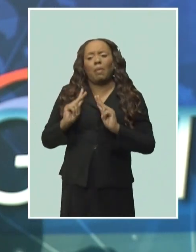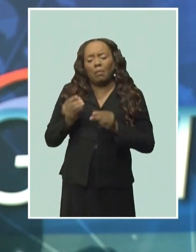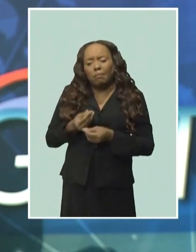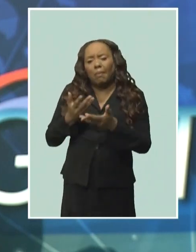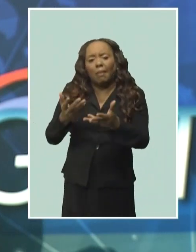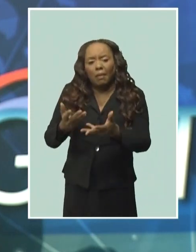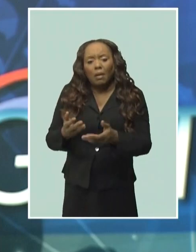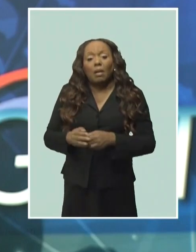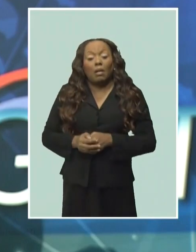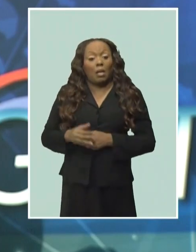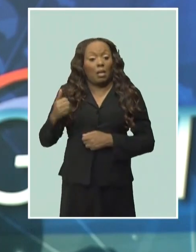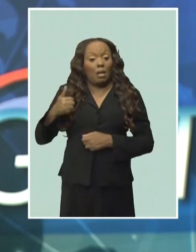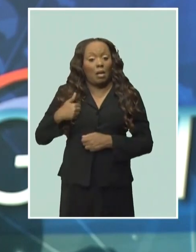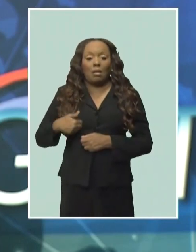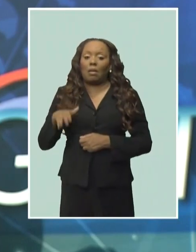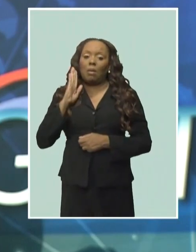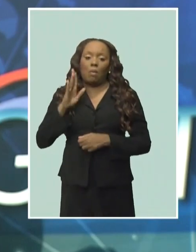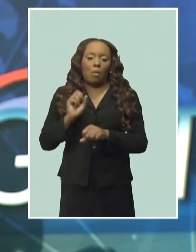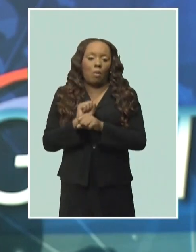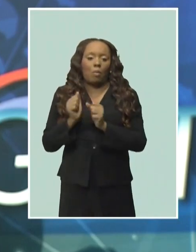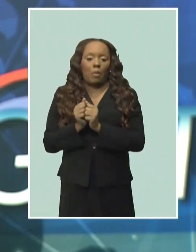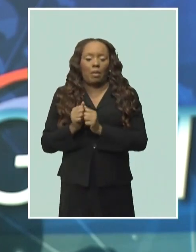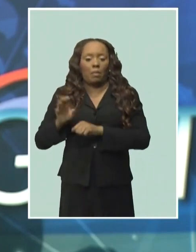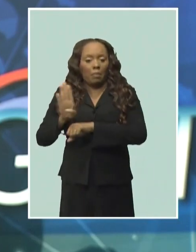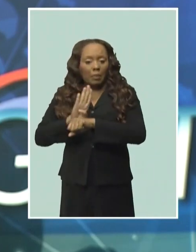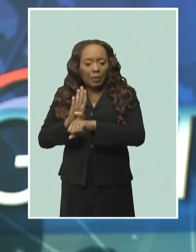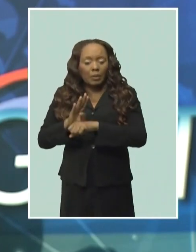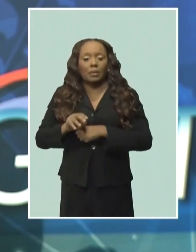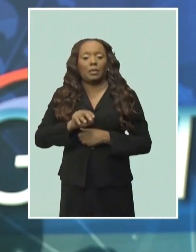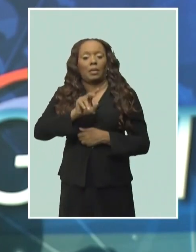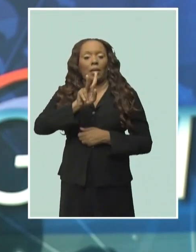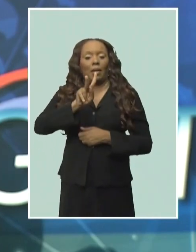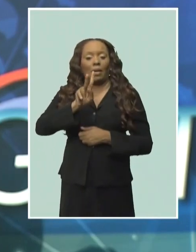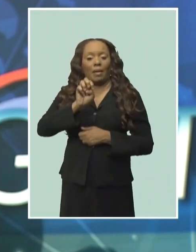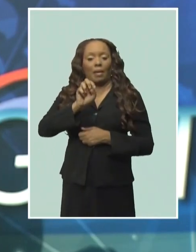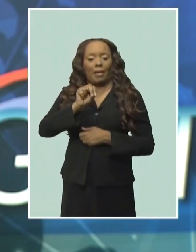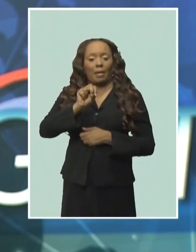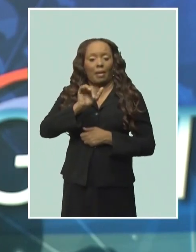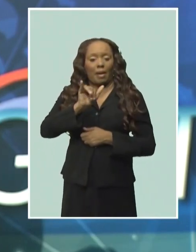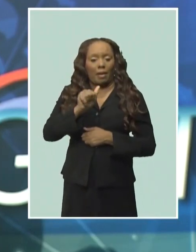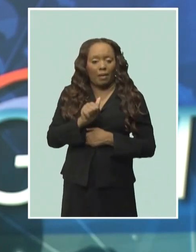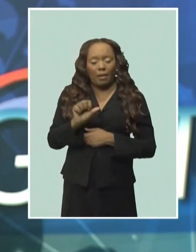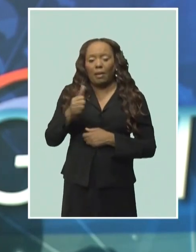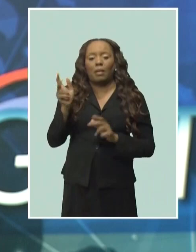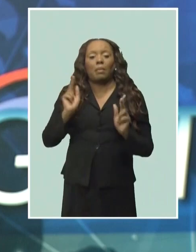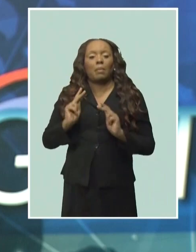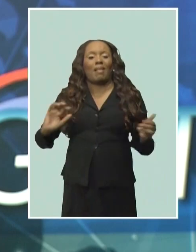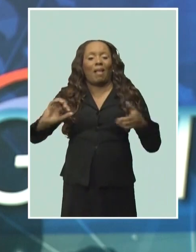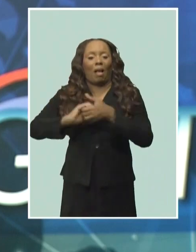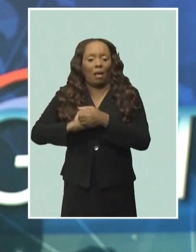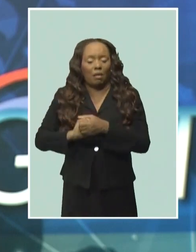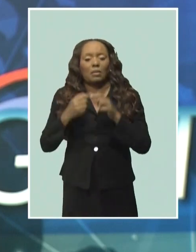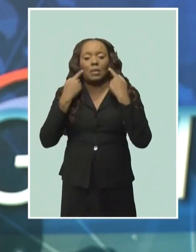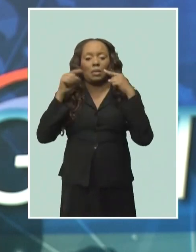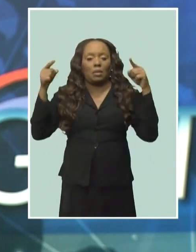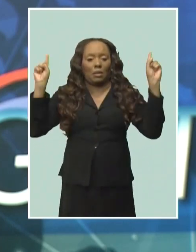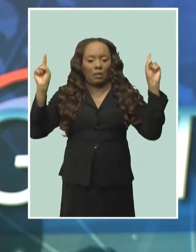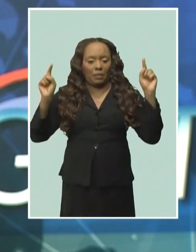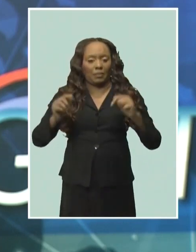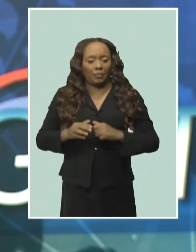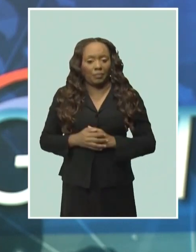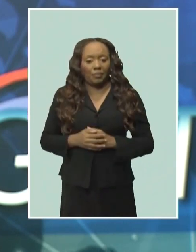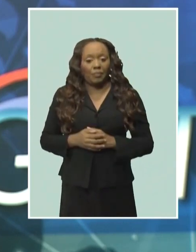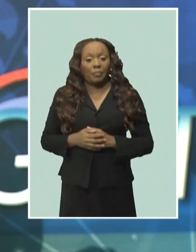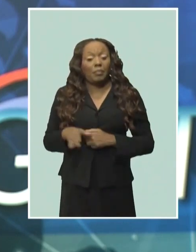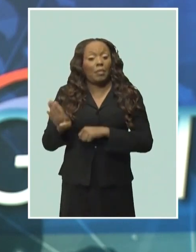underscored that Canada remains committed to working with Barbados, Kenya, and other partners to support a successful mission.